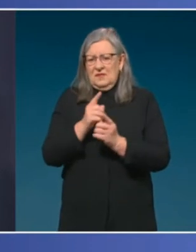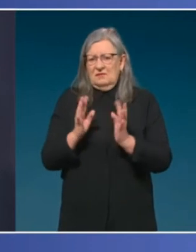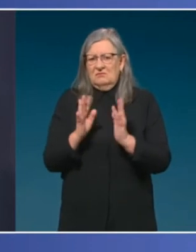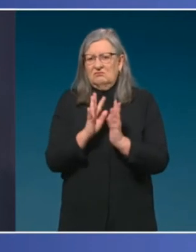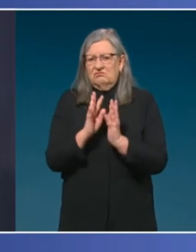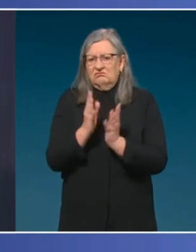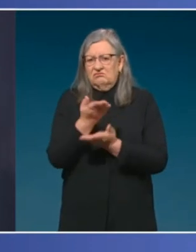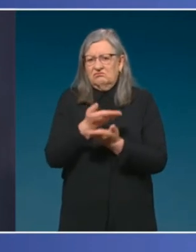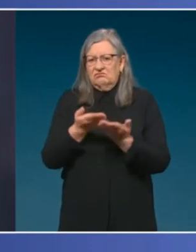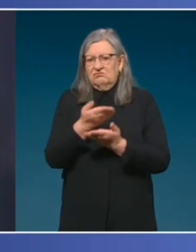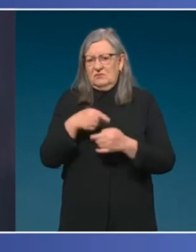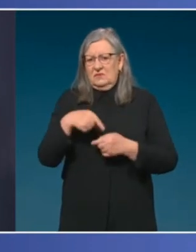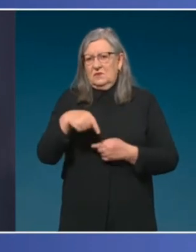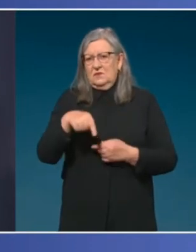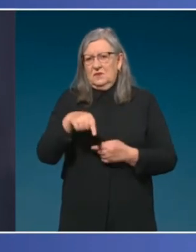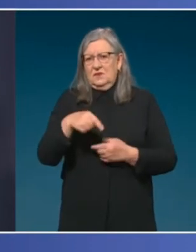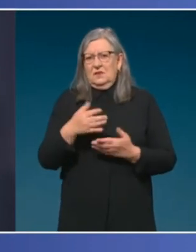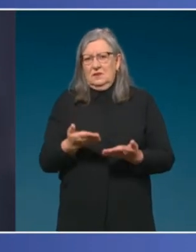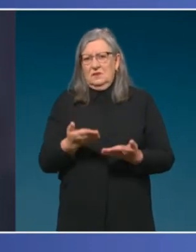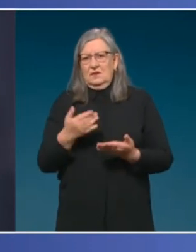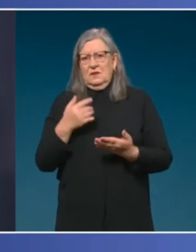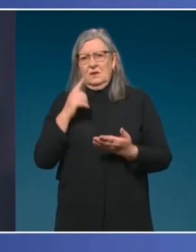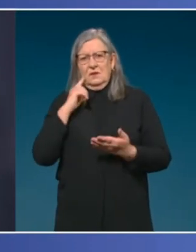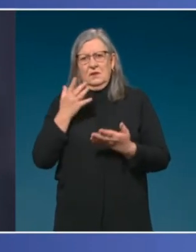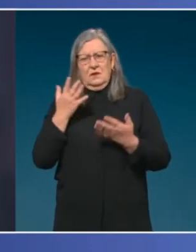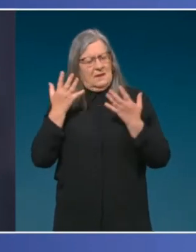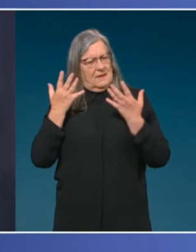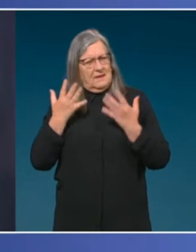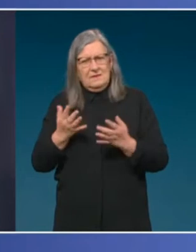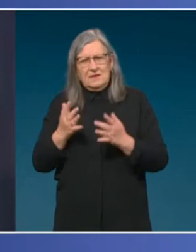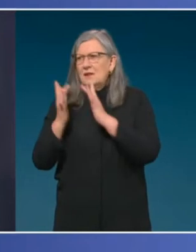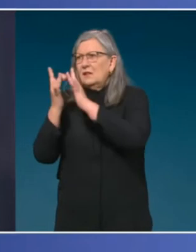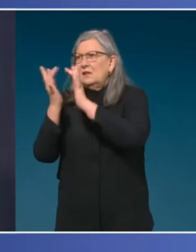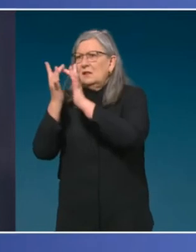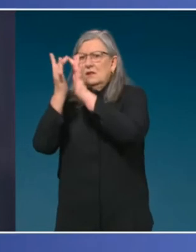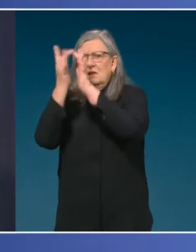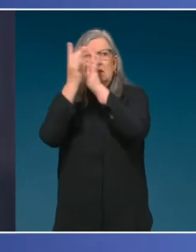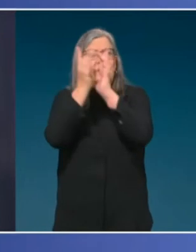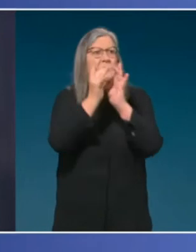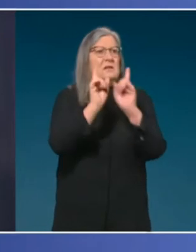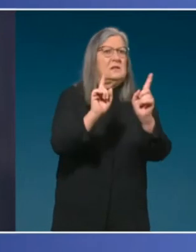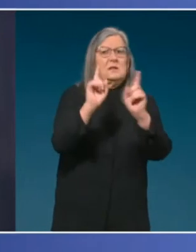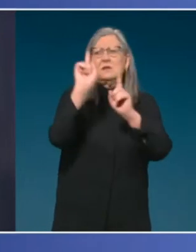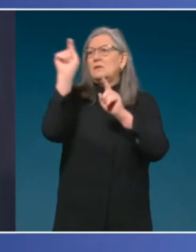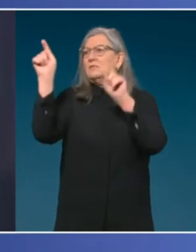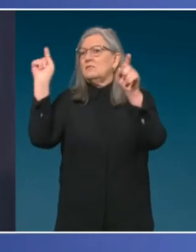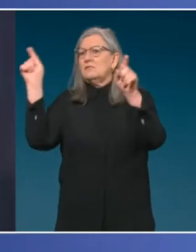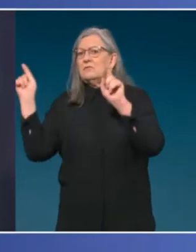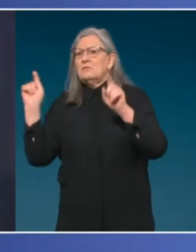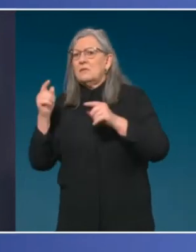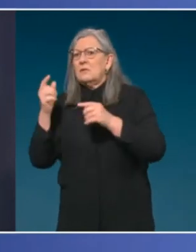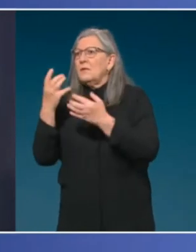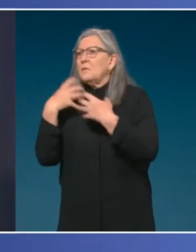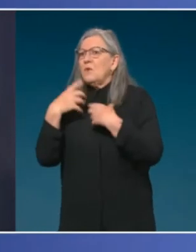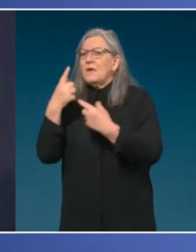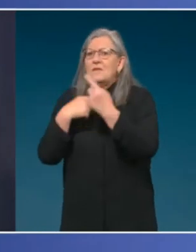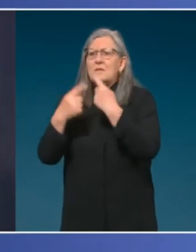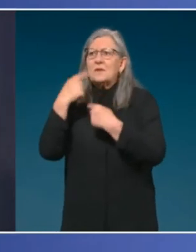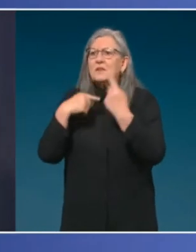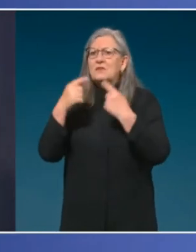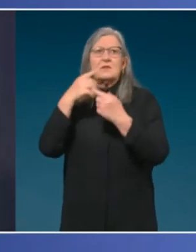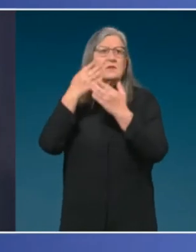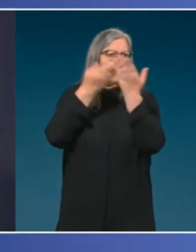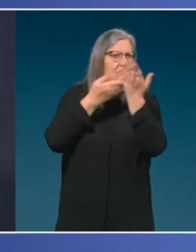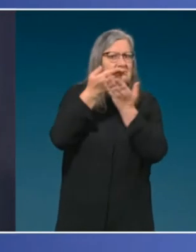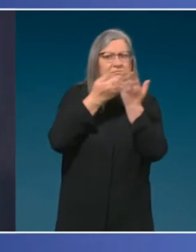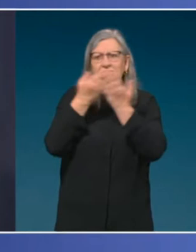also very actively engaged through other international links, through our diplomatic links, but also directly with the World Health Organisation. It